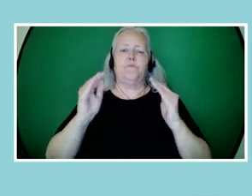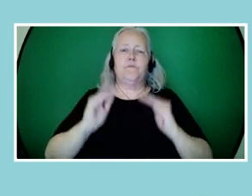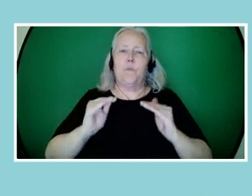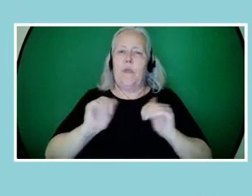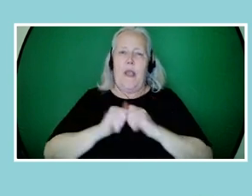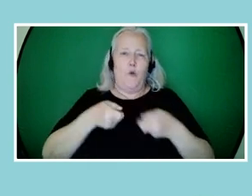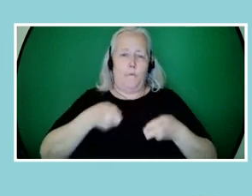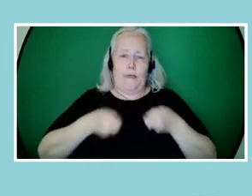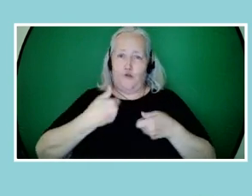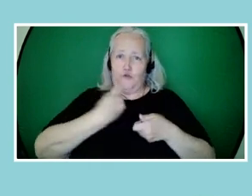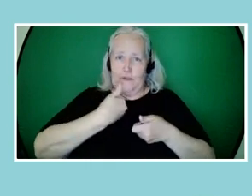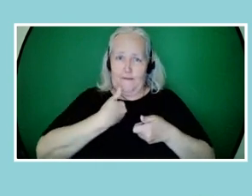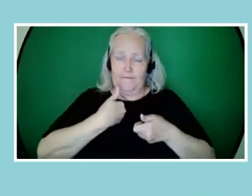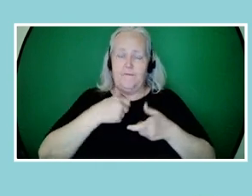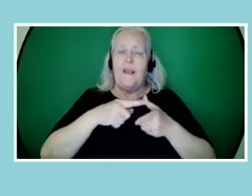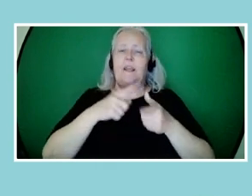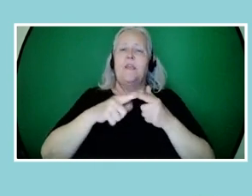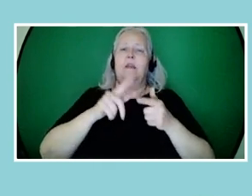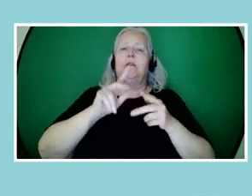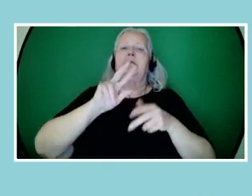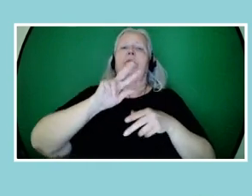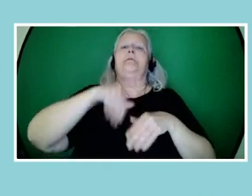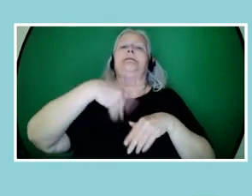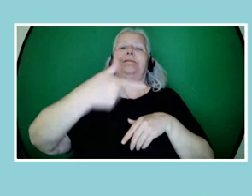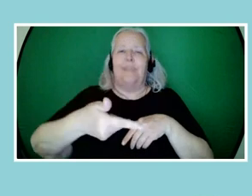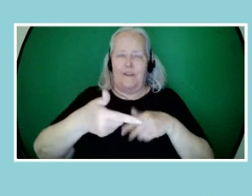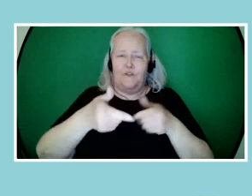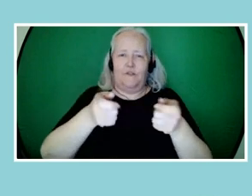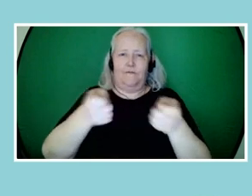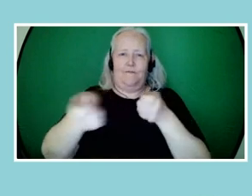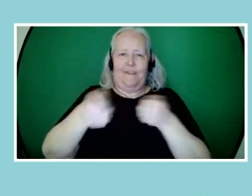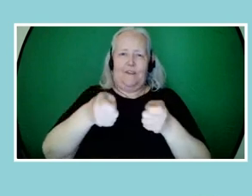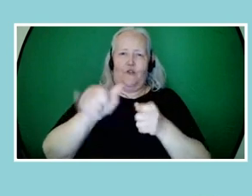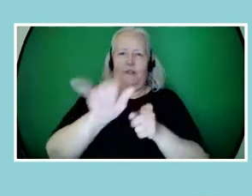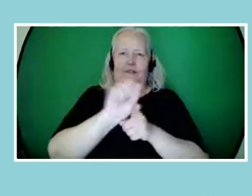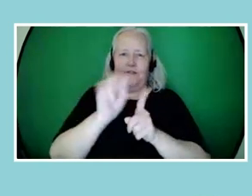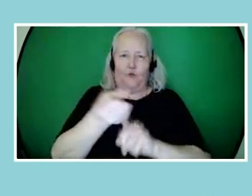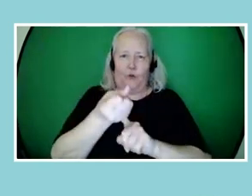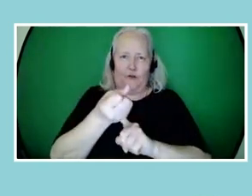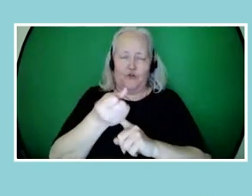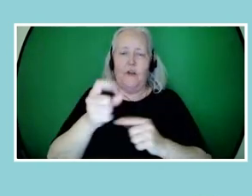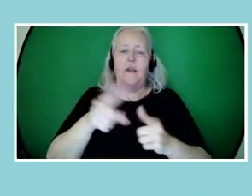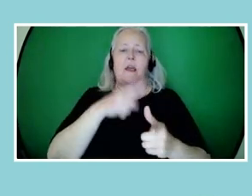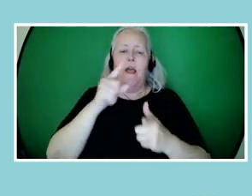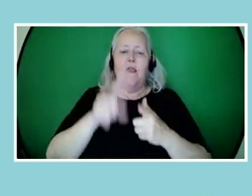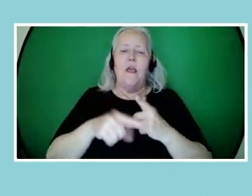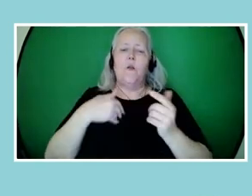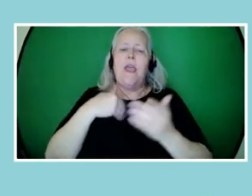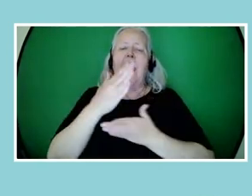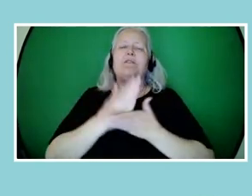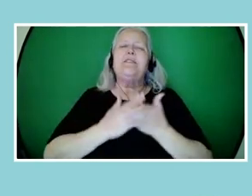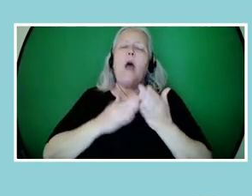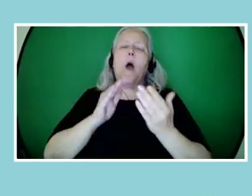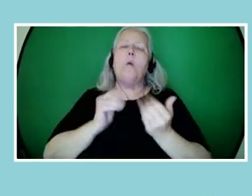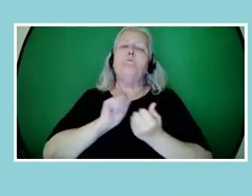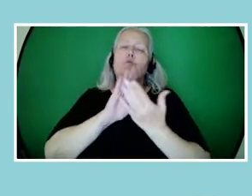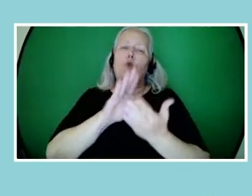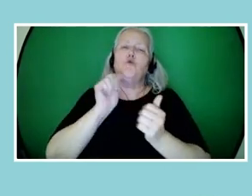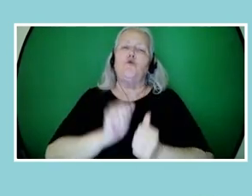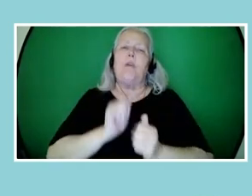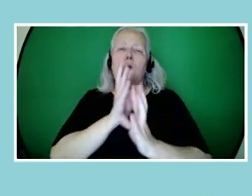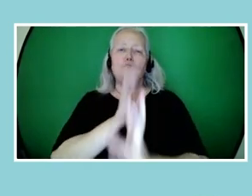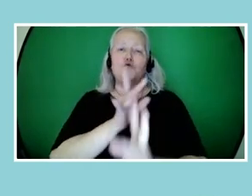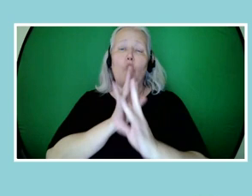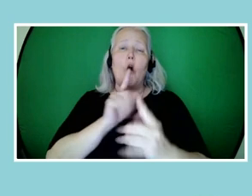managing your situation, managing the situation at hand, and then go through some verbal de-escalation techniques. And I'm just going to end